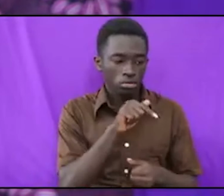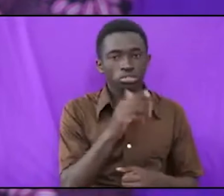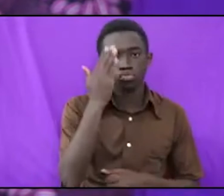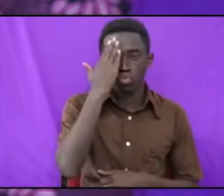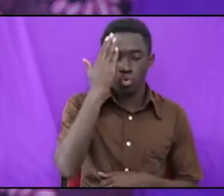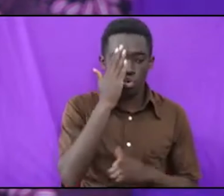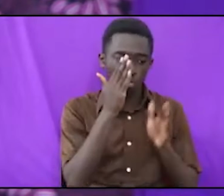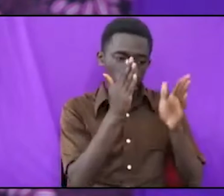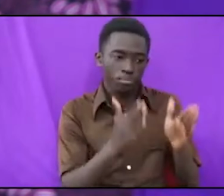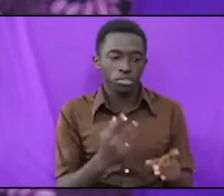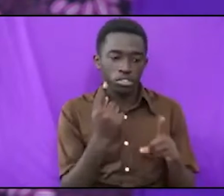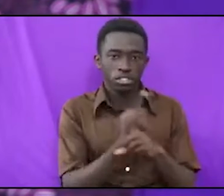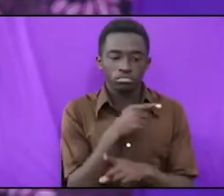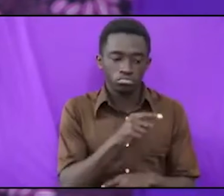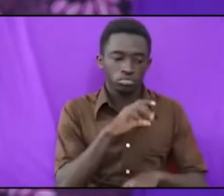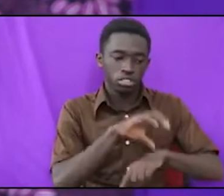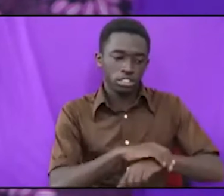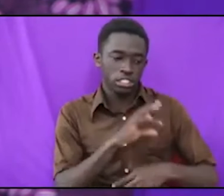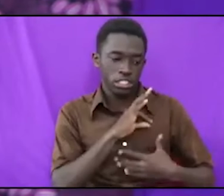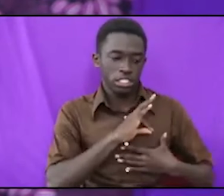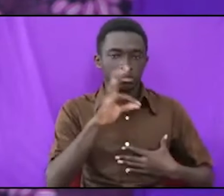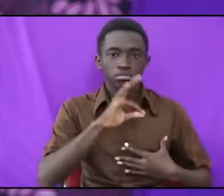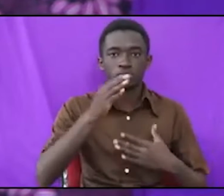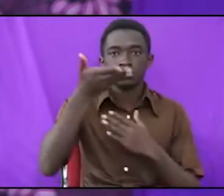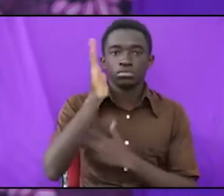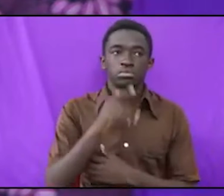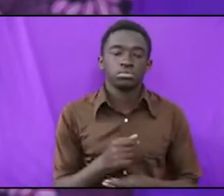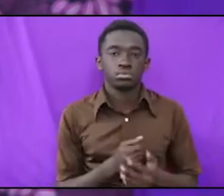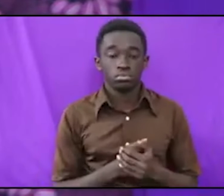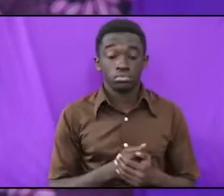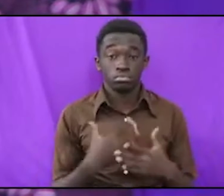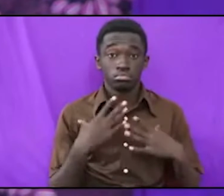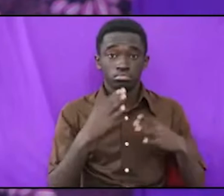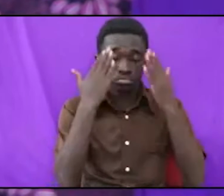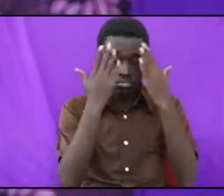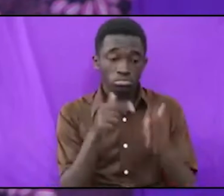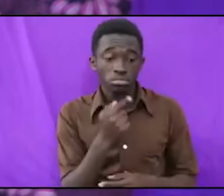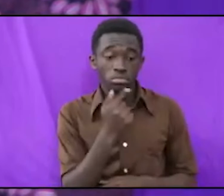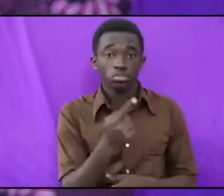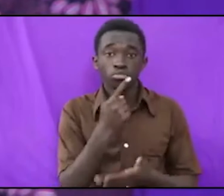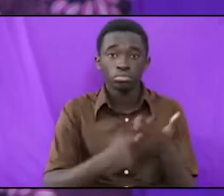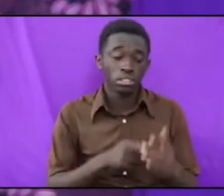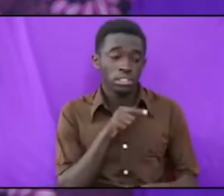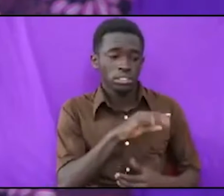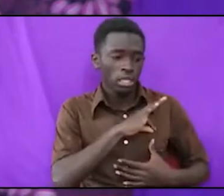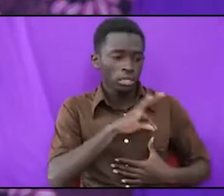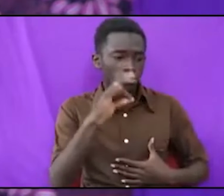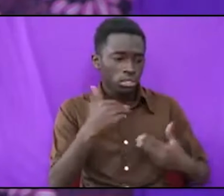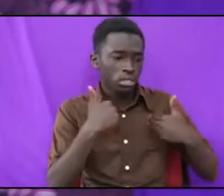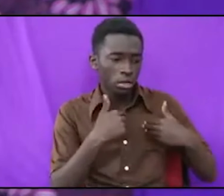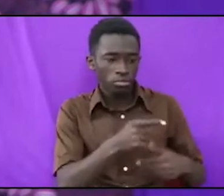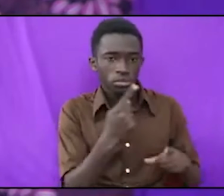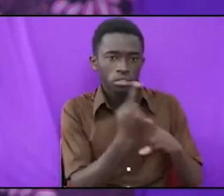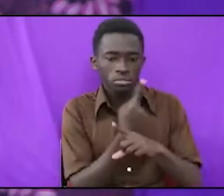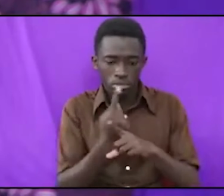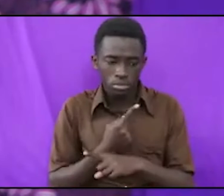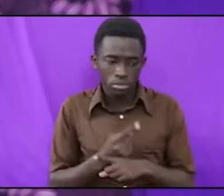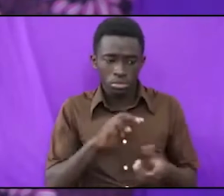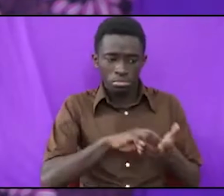the spirit of God. Of course, they didn't know. He said, this man has the spirits that we don't understand. They must be the spirits of